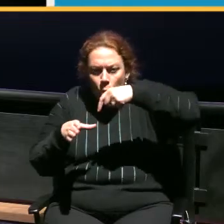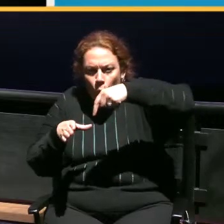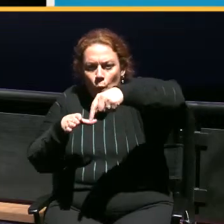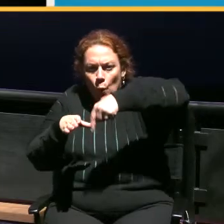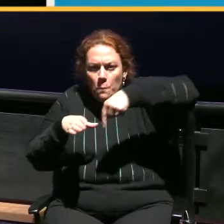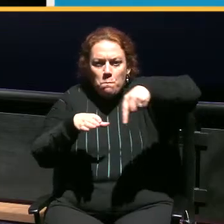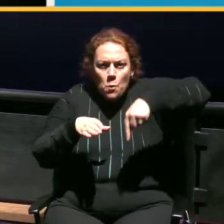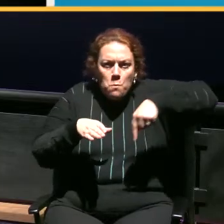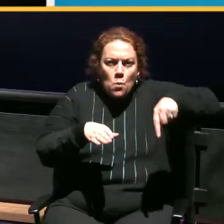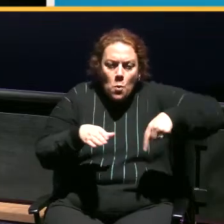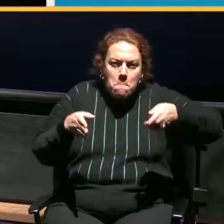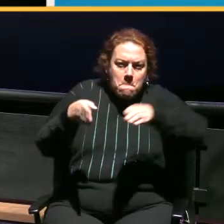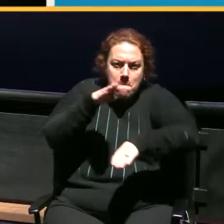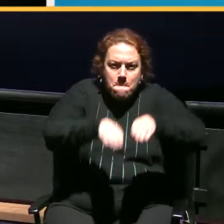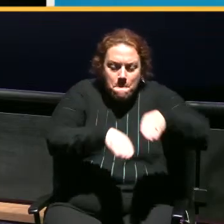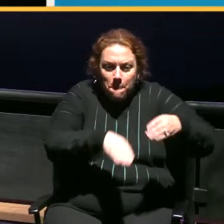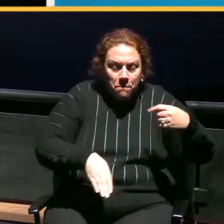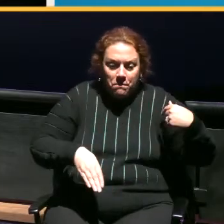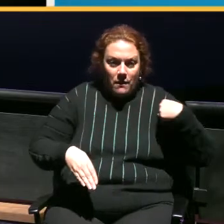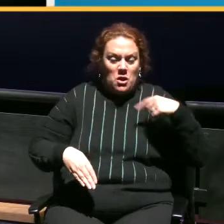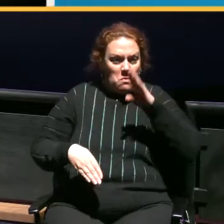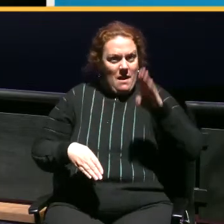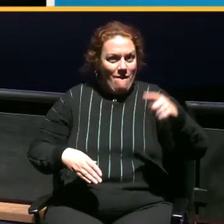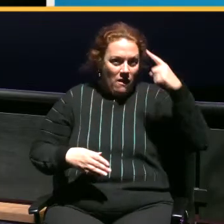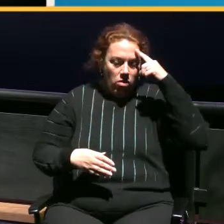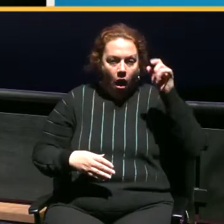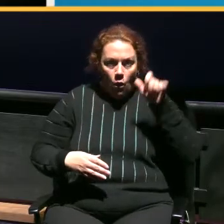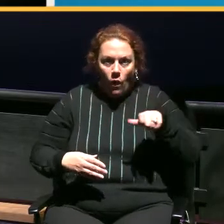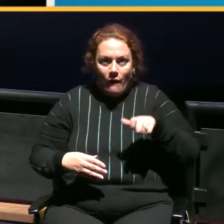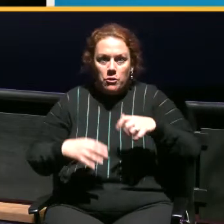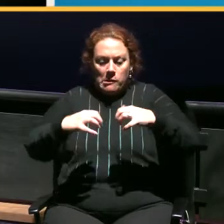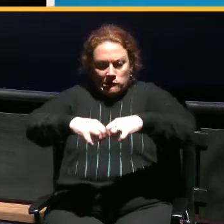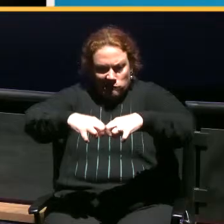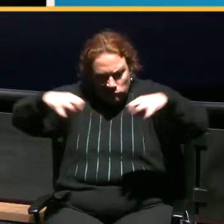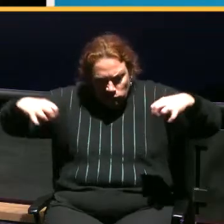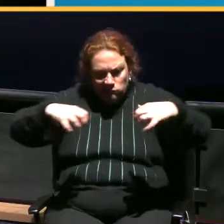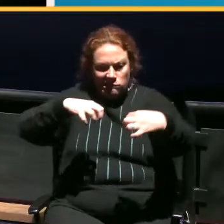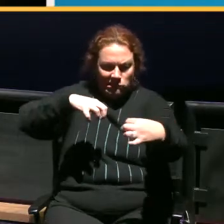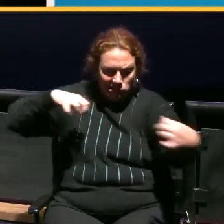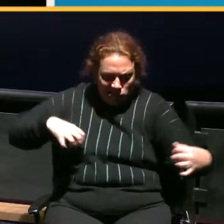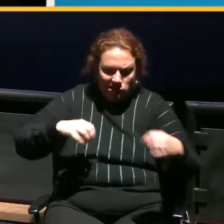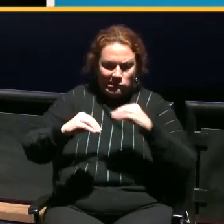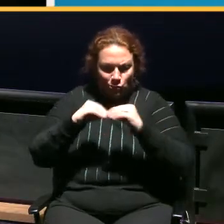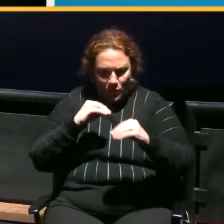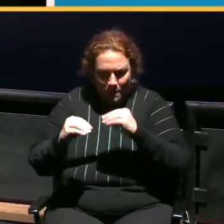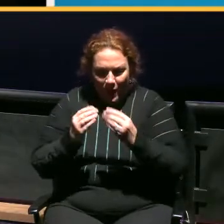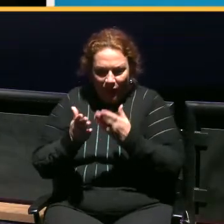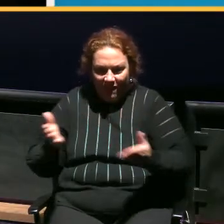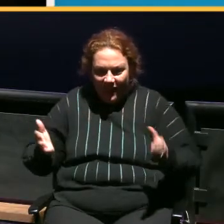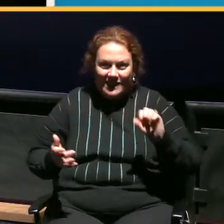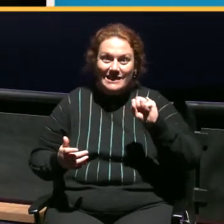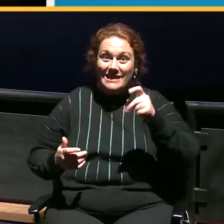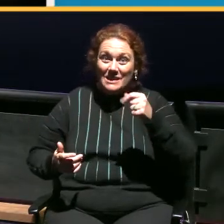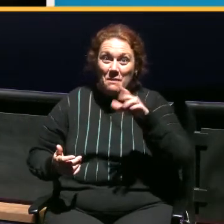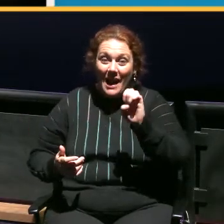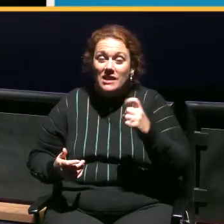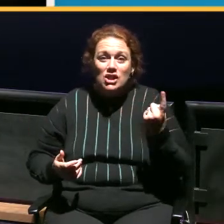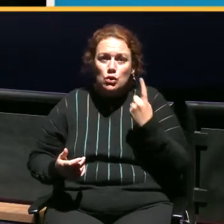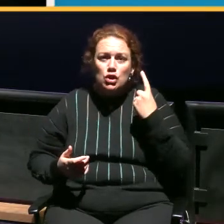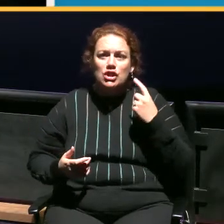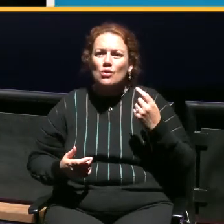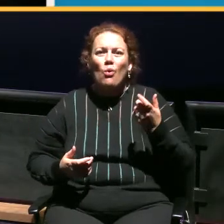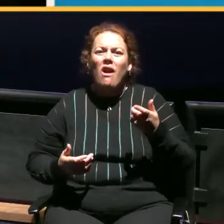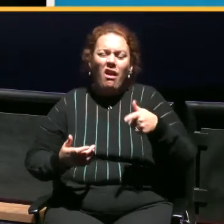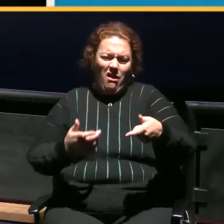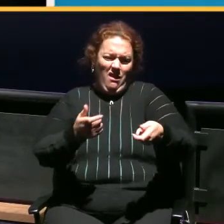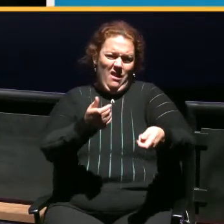them apart. So we never thought you would ever repair an instrument in space. You would just take it out and put a whole new